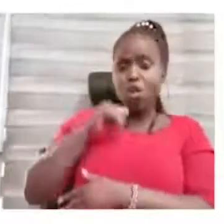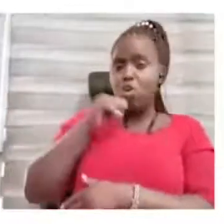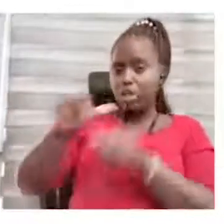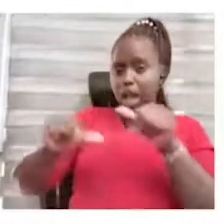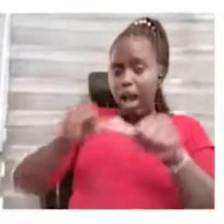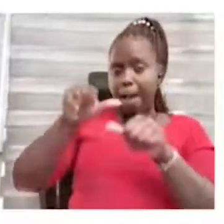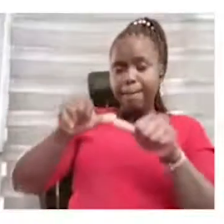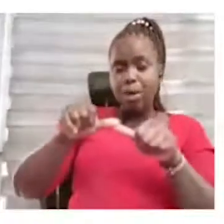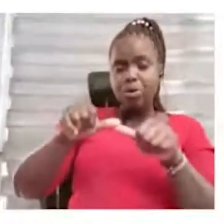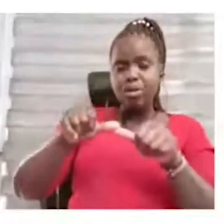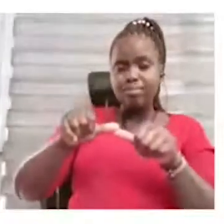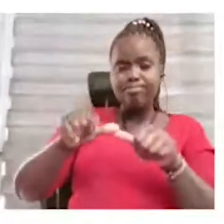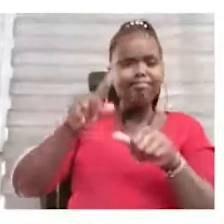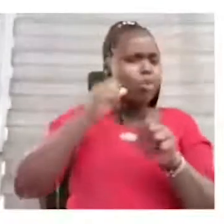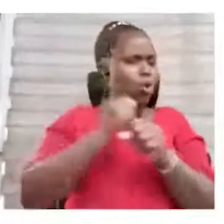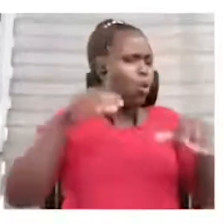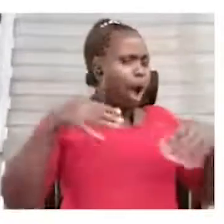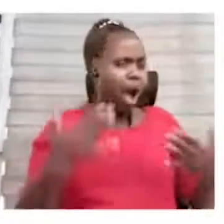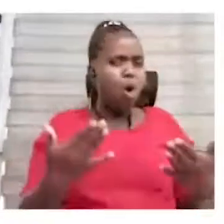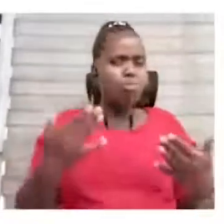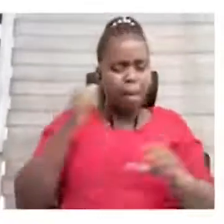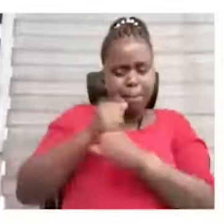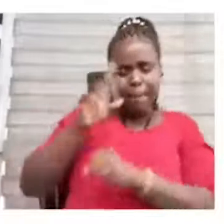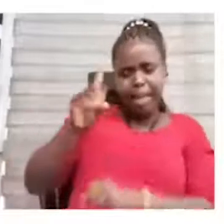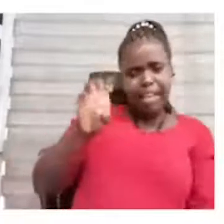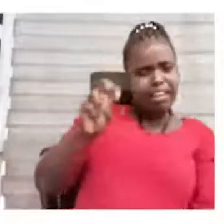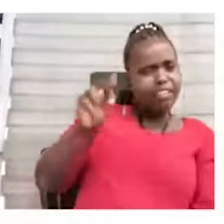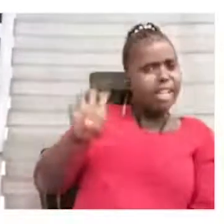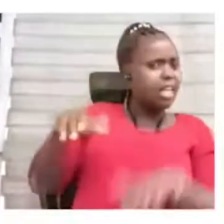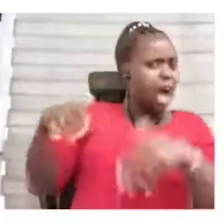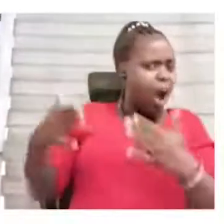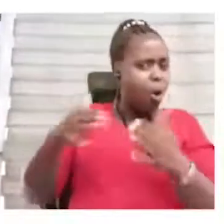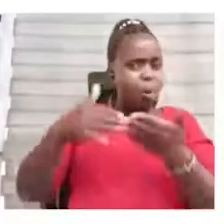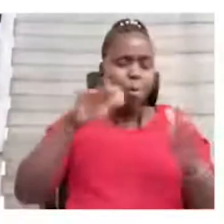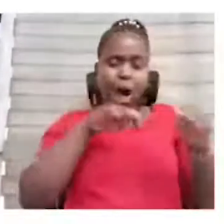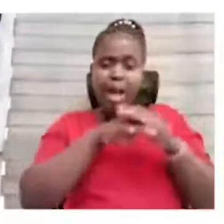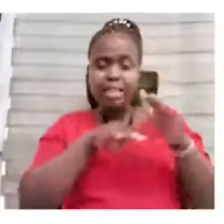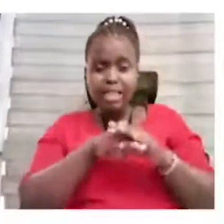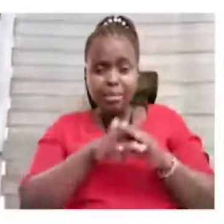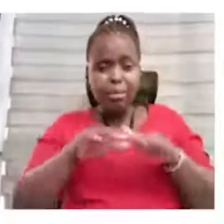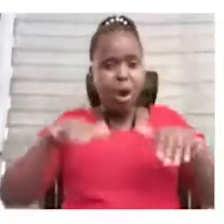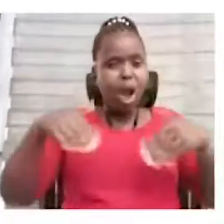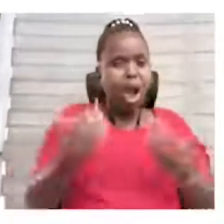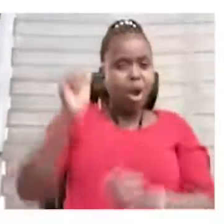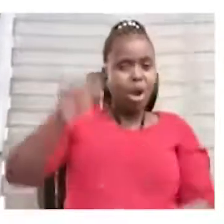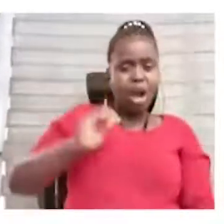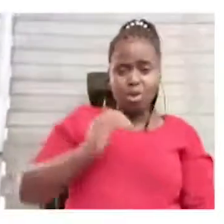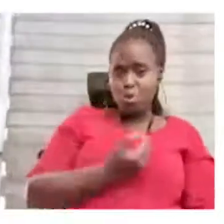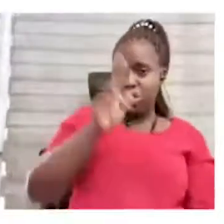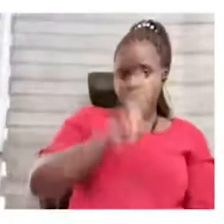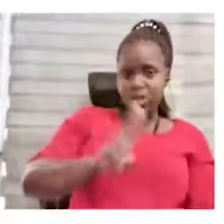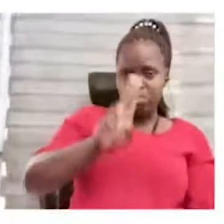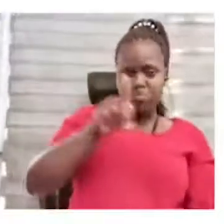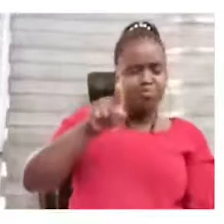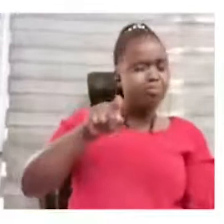how do we make the stuff on the device more accessible? How can we use the device to make